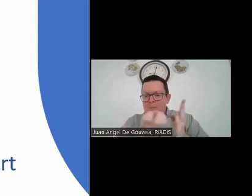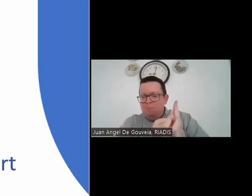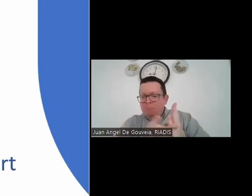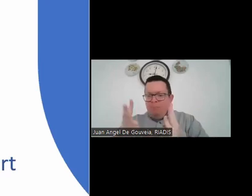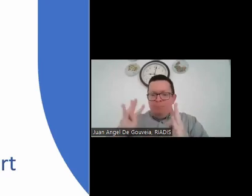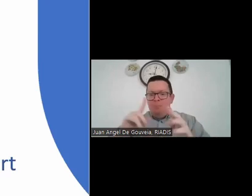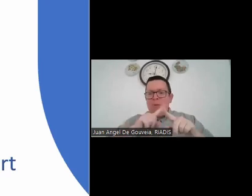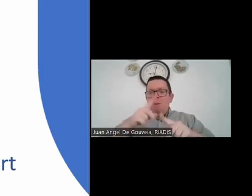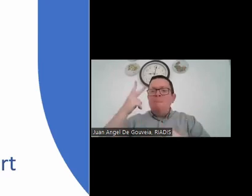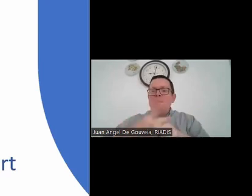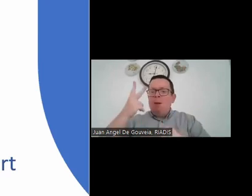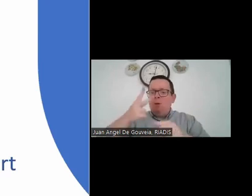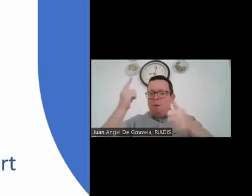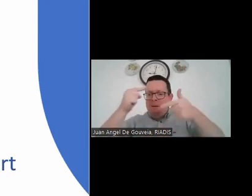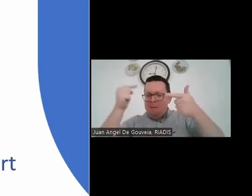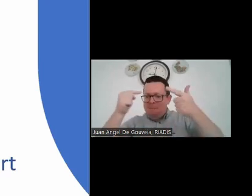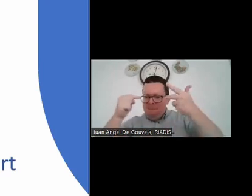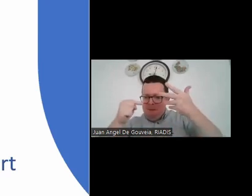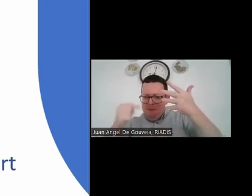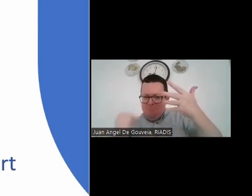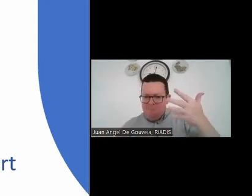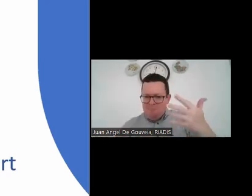and accessible threats.